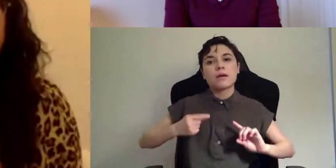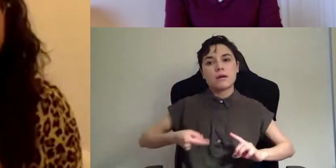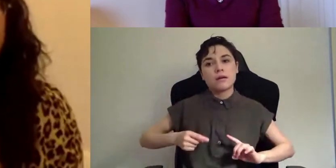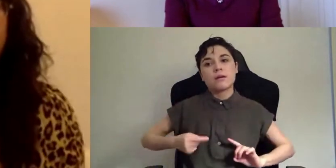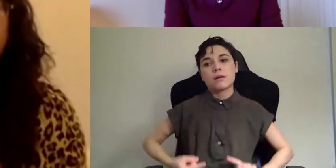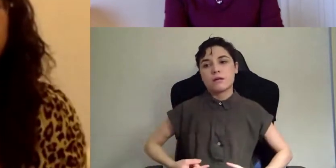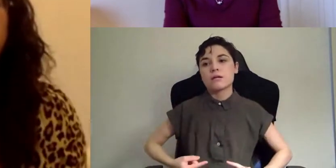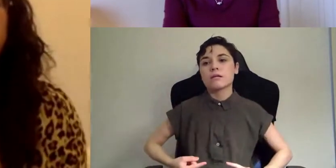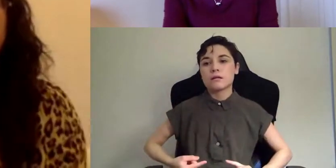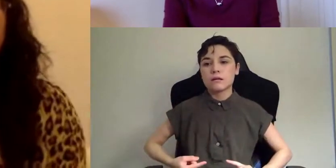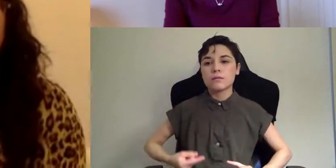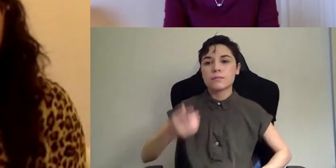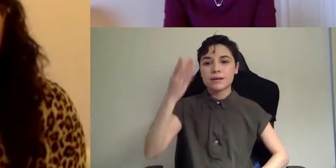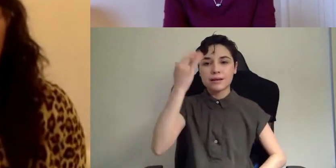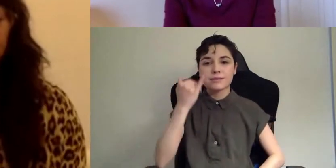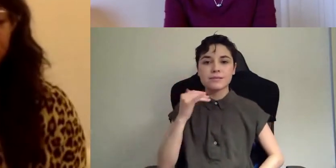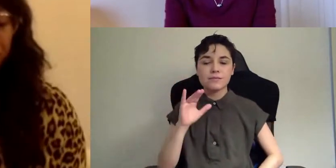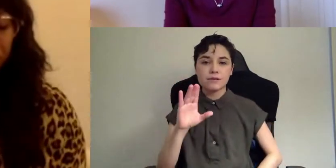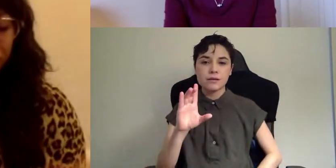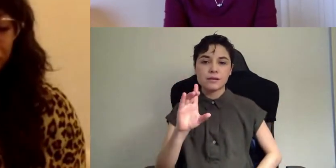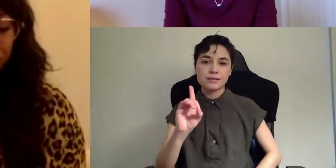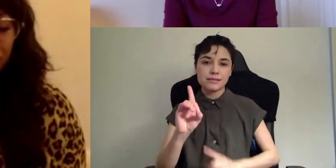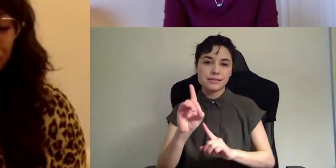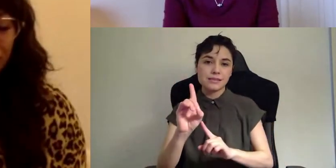that question so much.